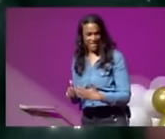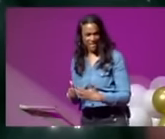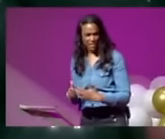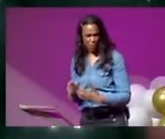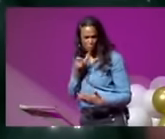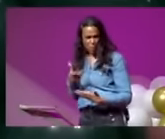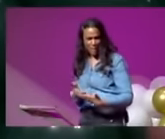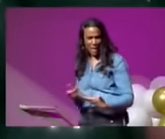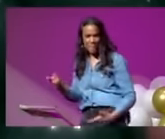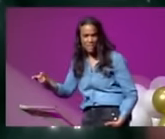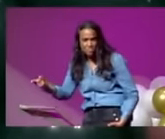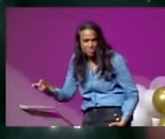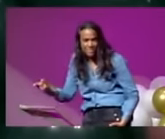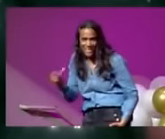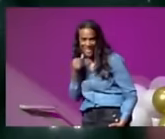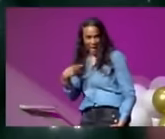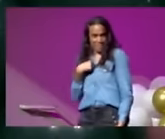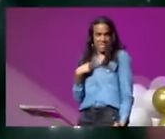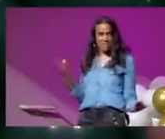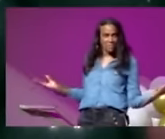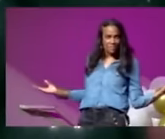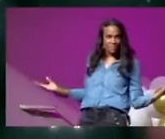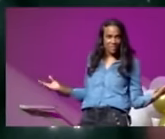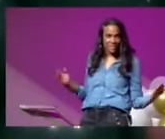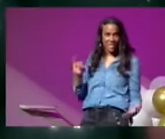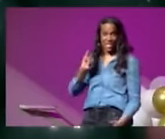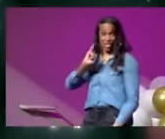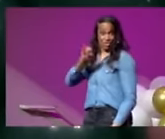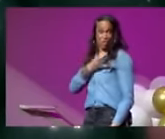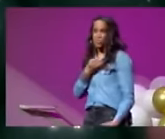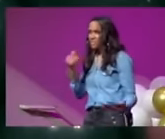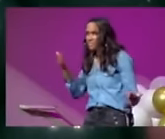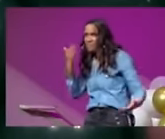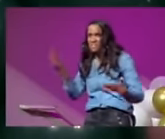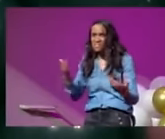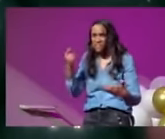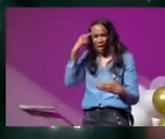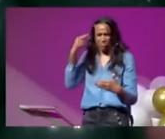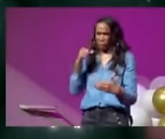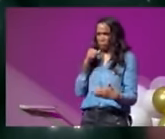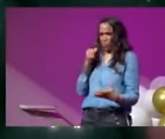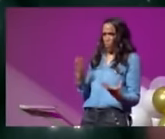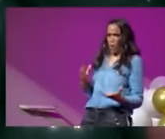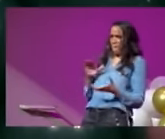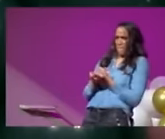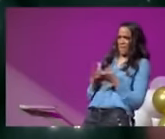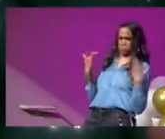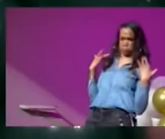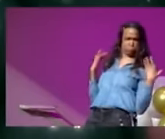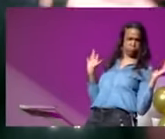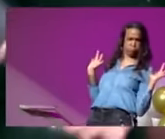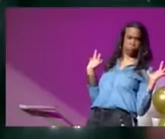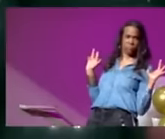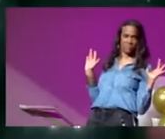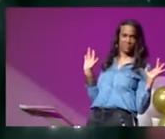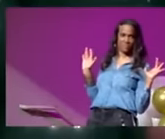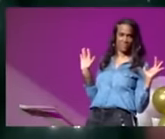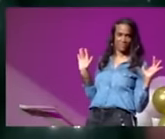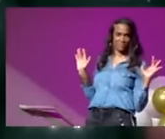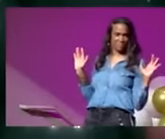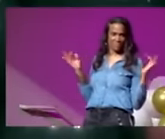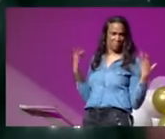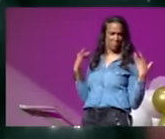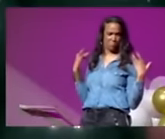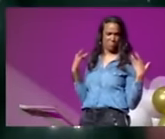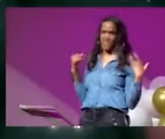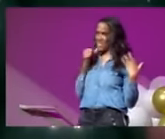are a person of integrity, you handle things in a way that reflects respect.